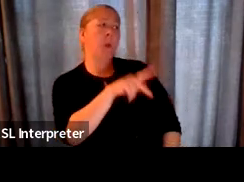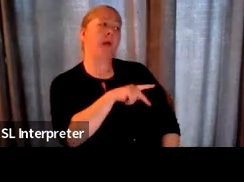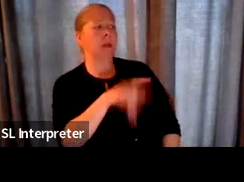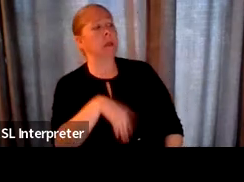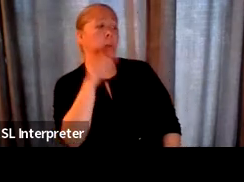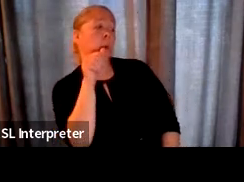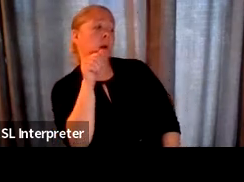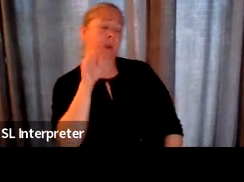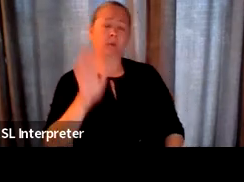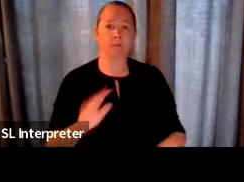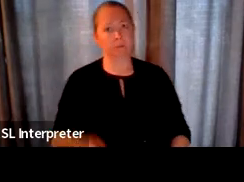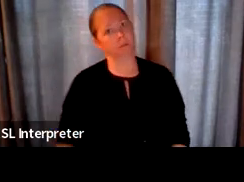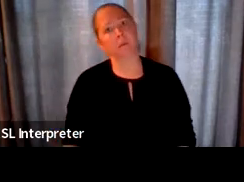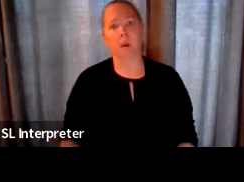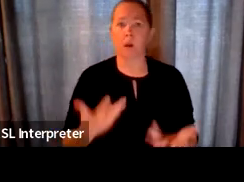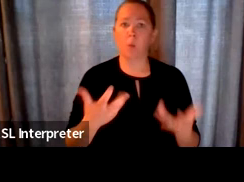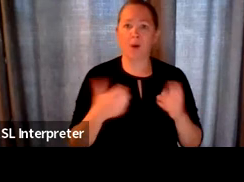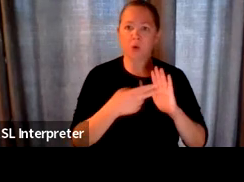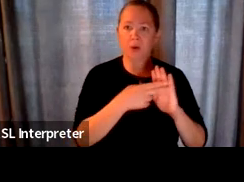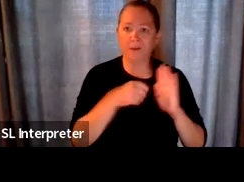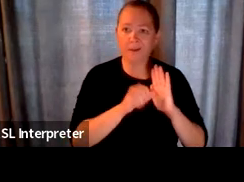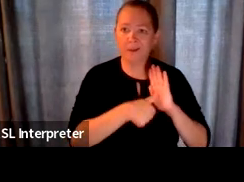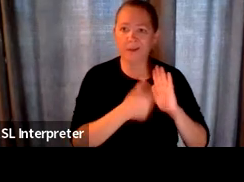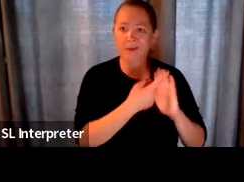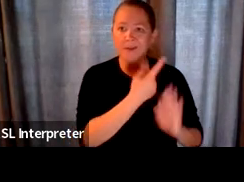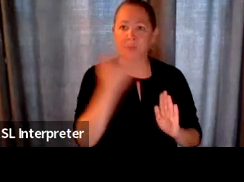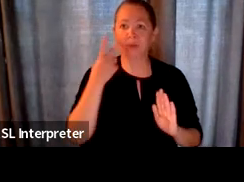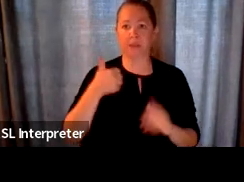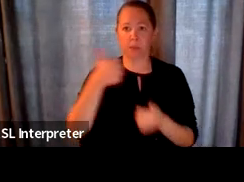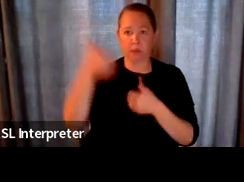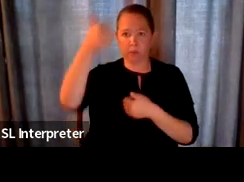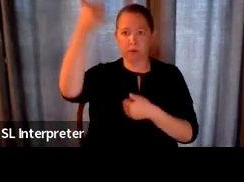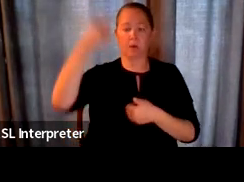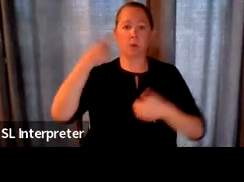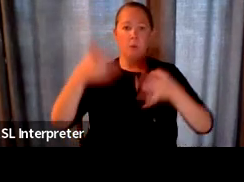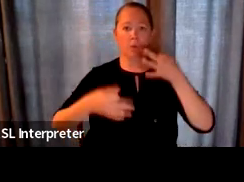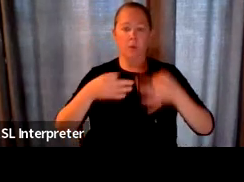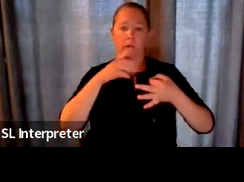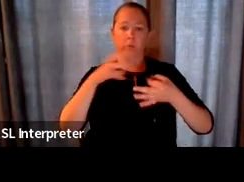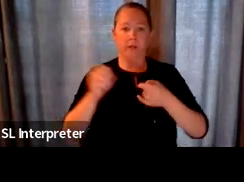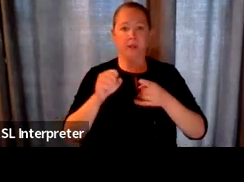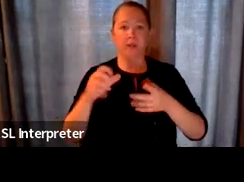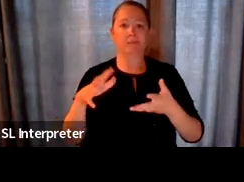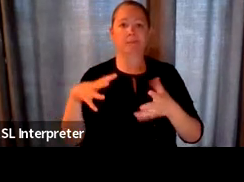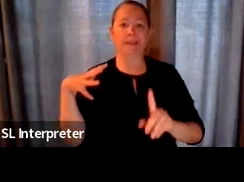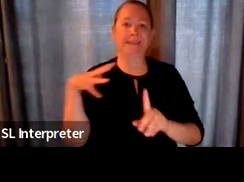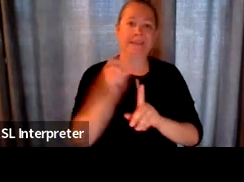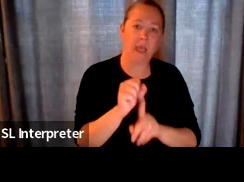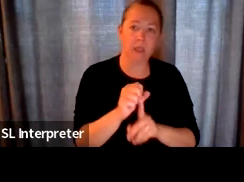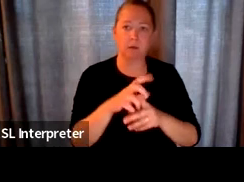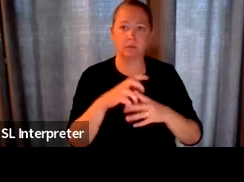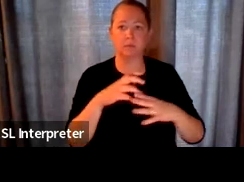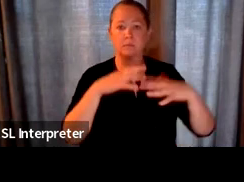this partially because as much as we're seeing the Supreme Court really attack precedent right now, the fact that the dissent and the